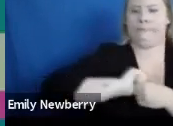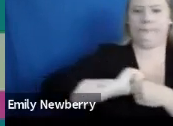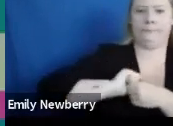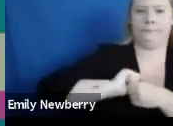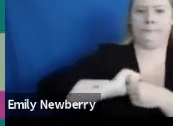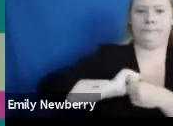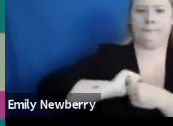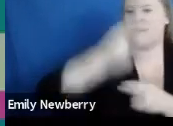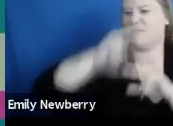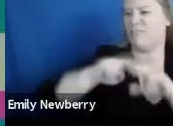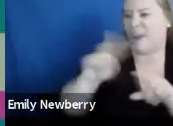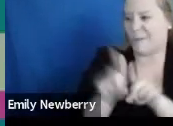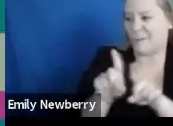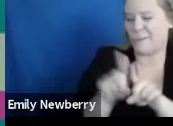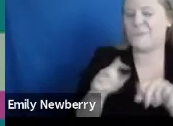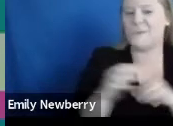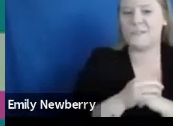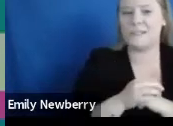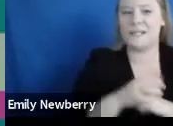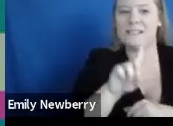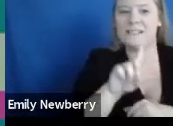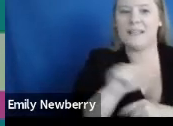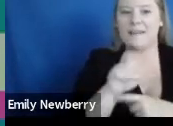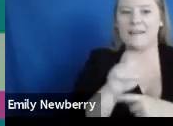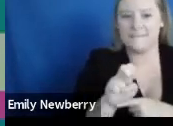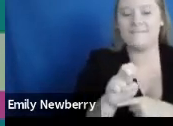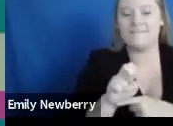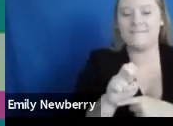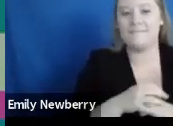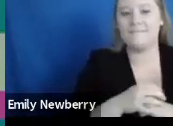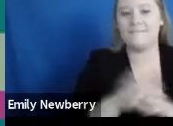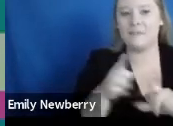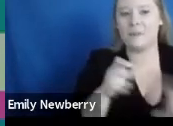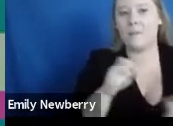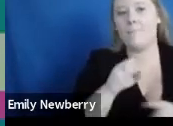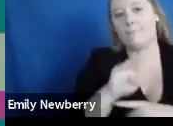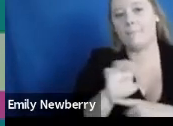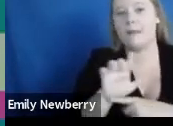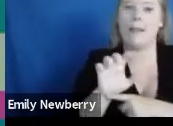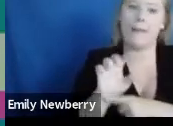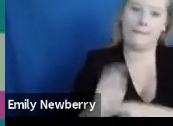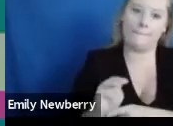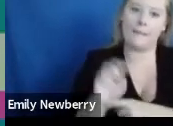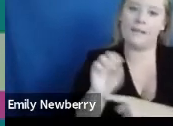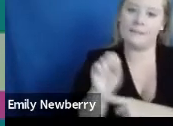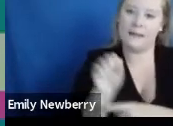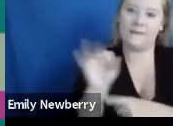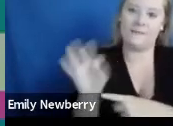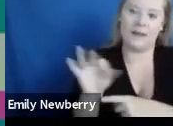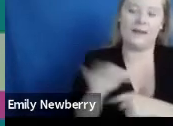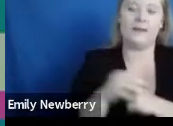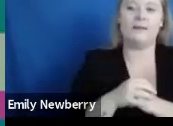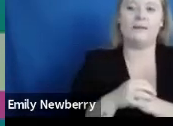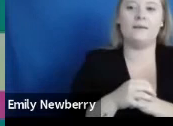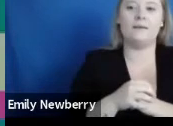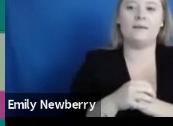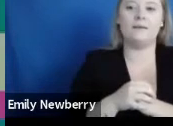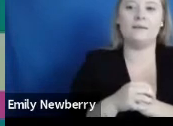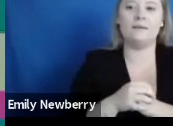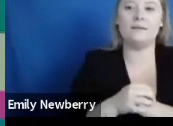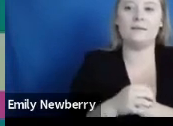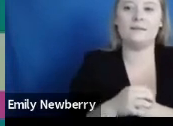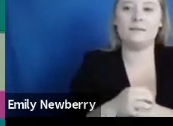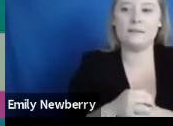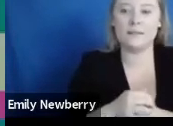also. Dave Harrell from the BLM Santa Fe, who's the kind of the overseer